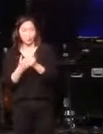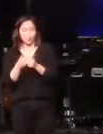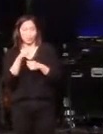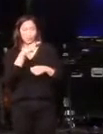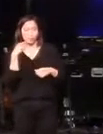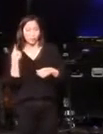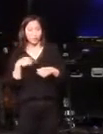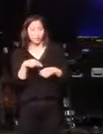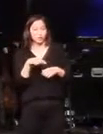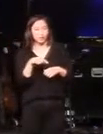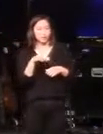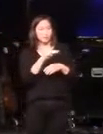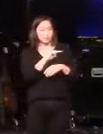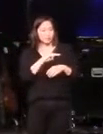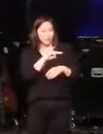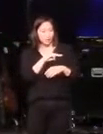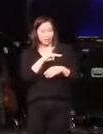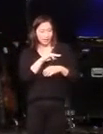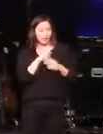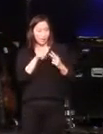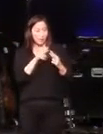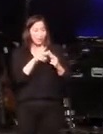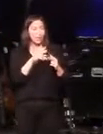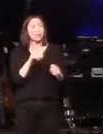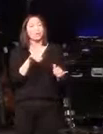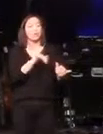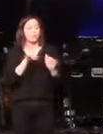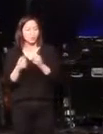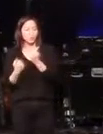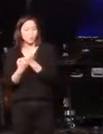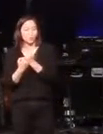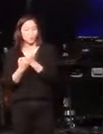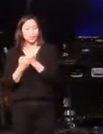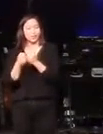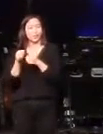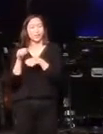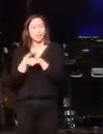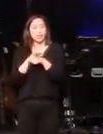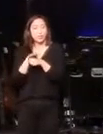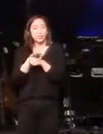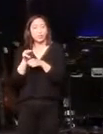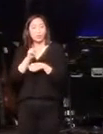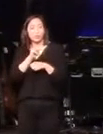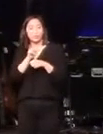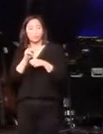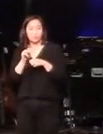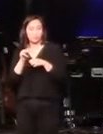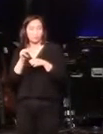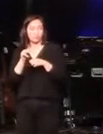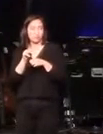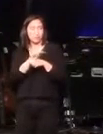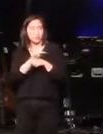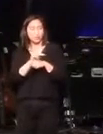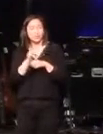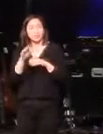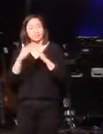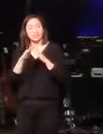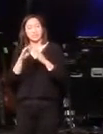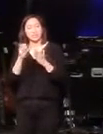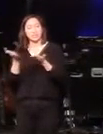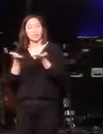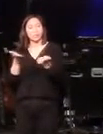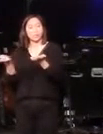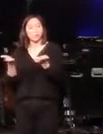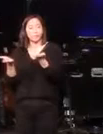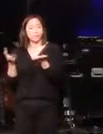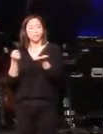local missions here through CityServe. So we were giving more than our 10%, and let me just say this to